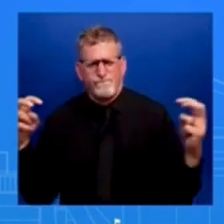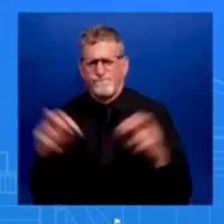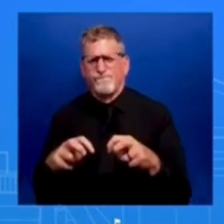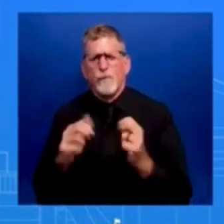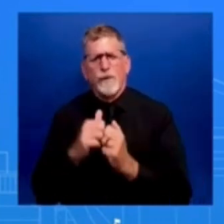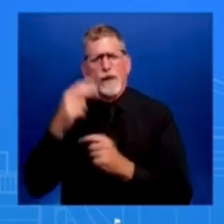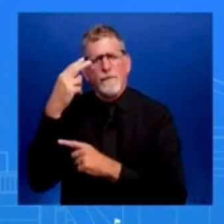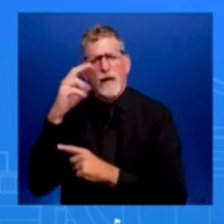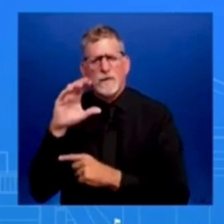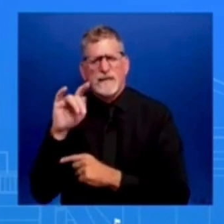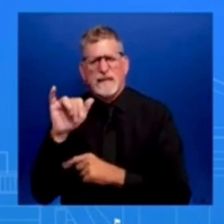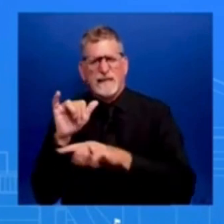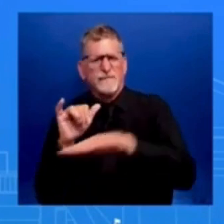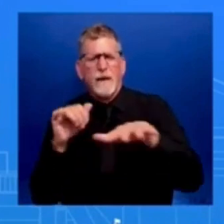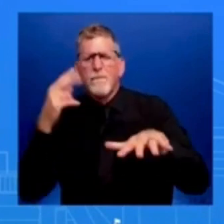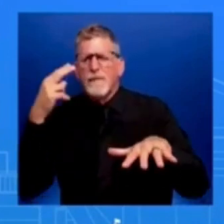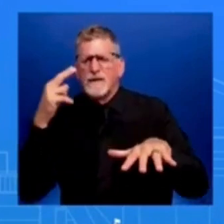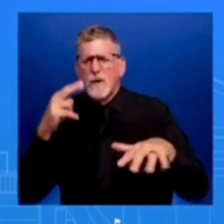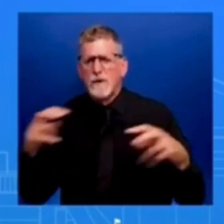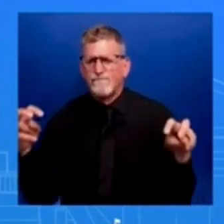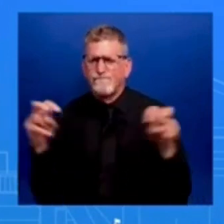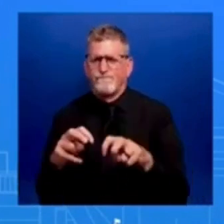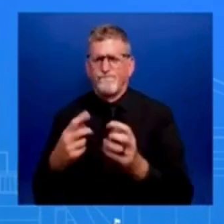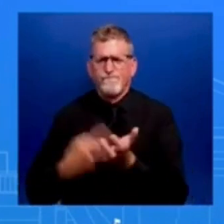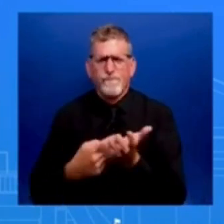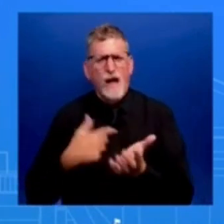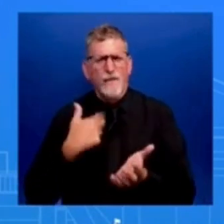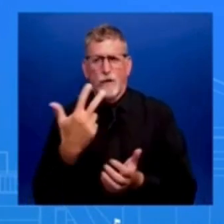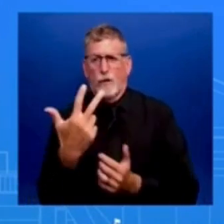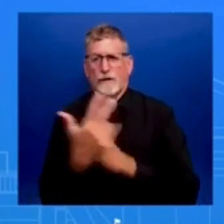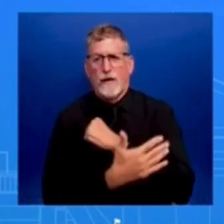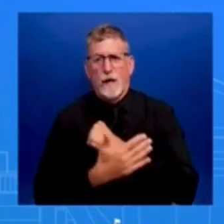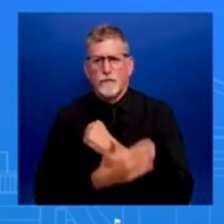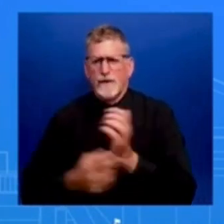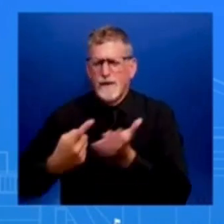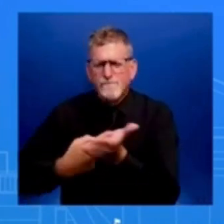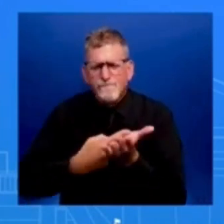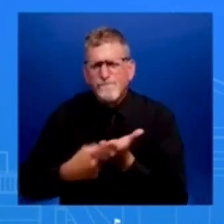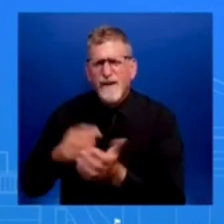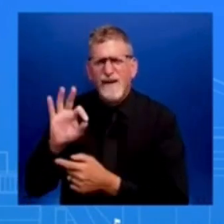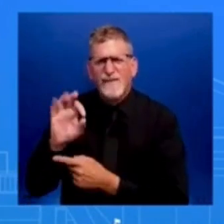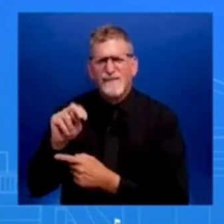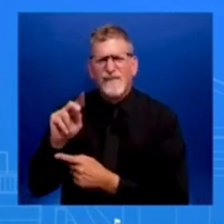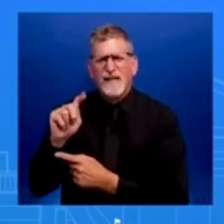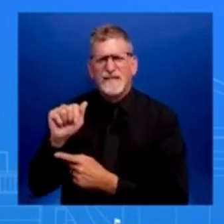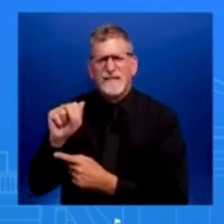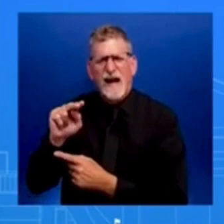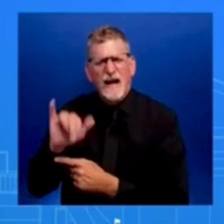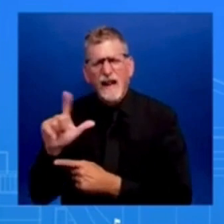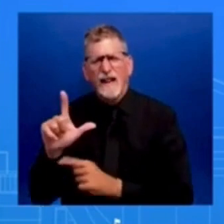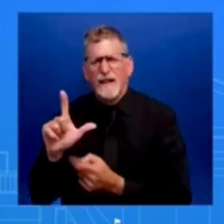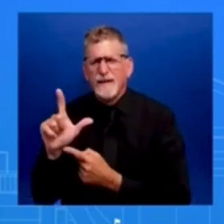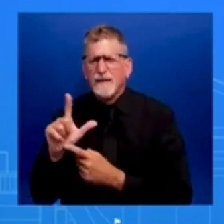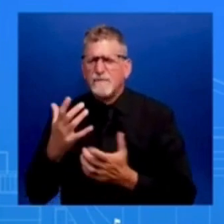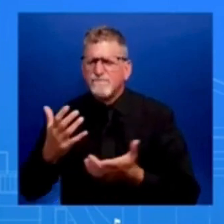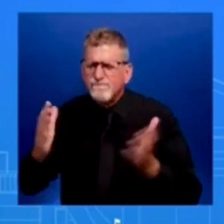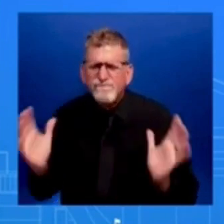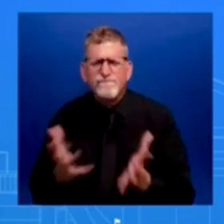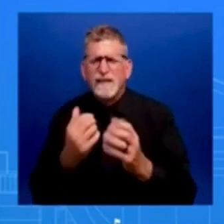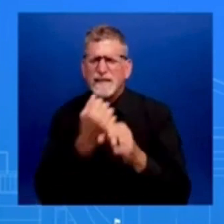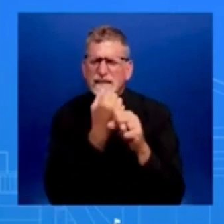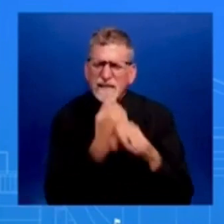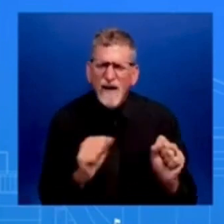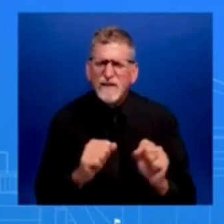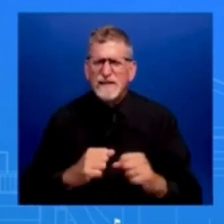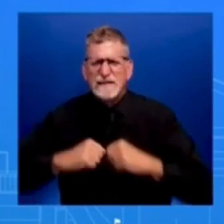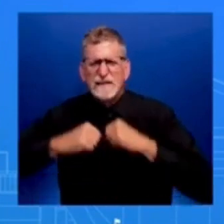three countries are committed to working together to promote the safety and security of our citizens, prosecute drug traffickers, target the supply